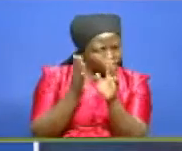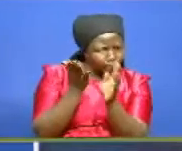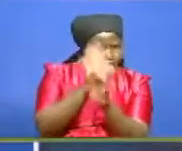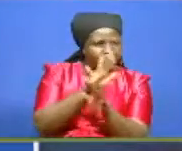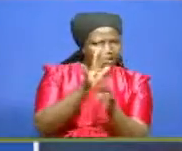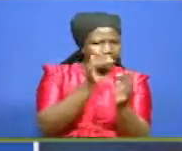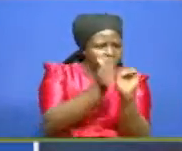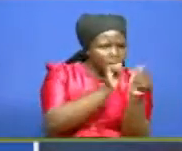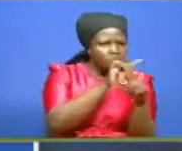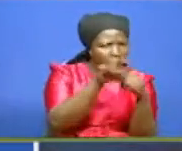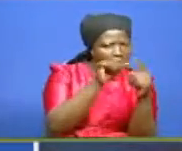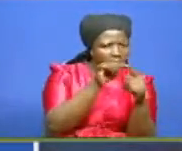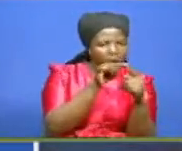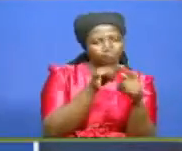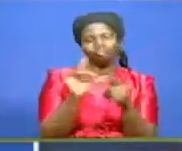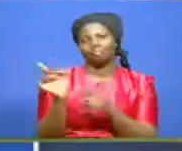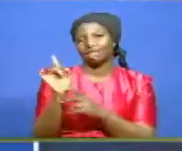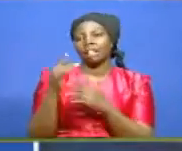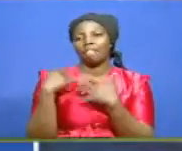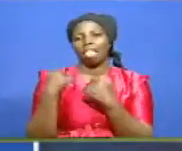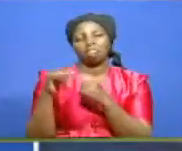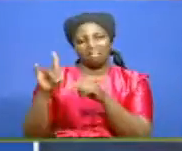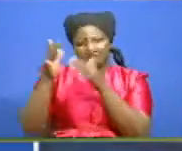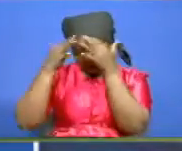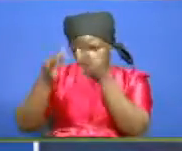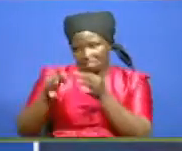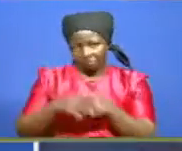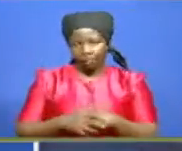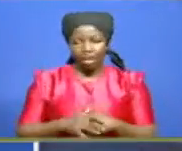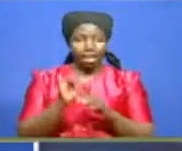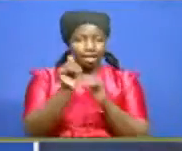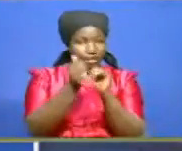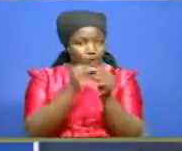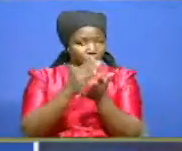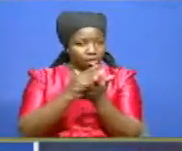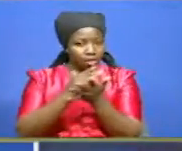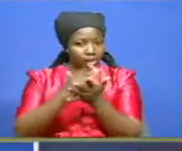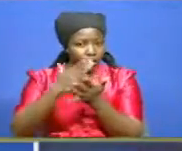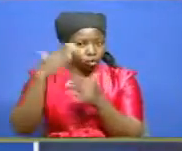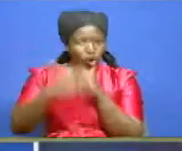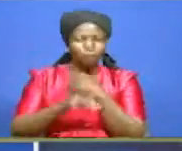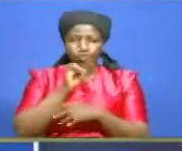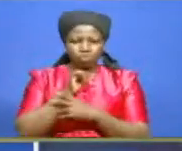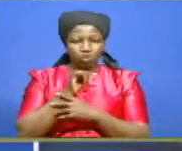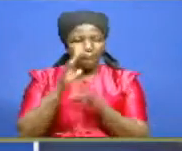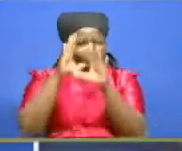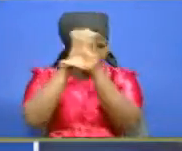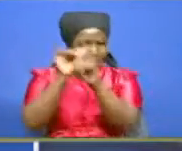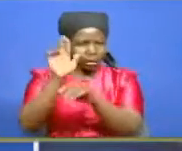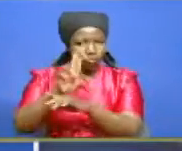hands of Ministry of Health. Sports was halted by President Uhuru Kenyatta following the rising